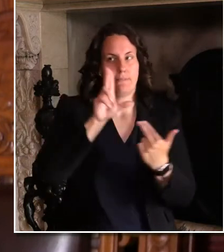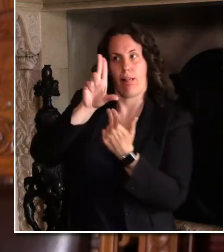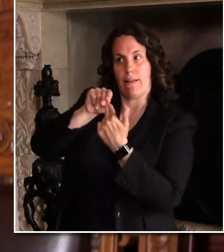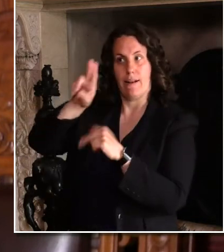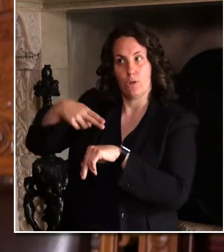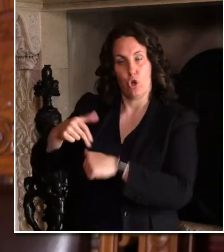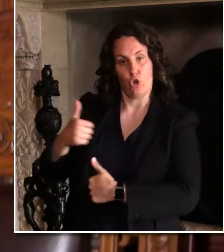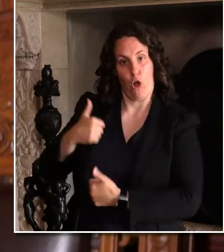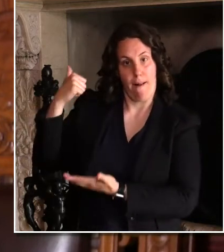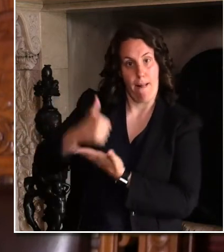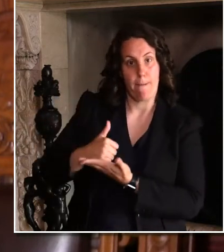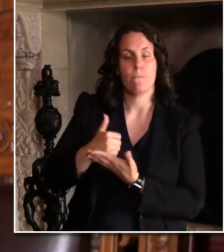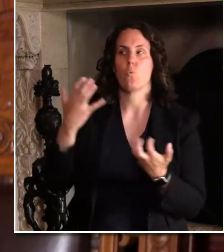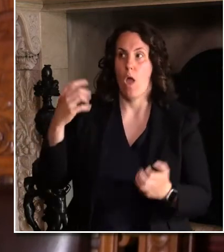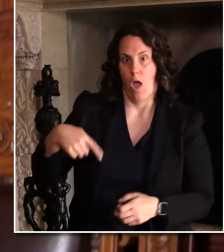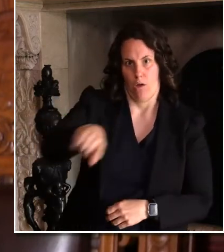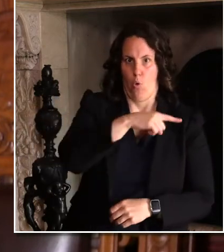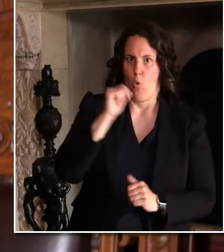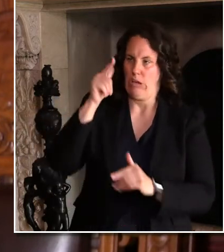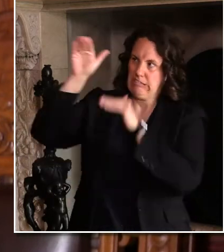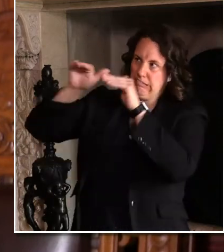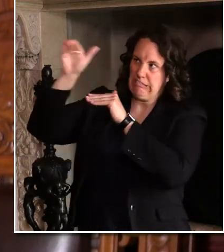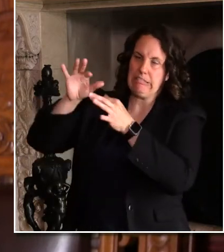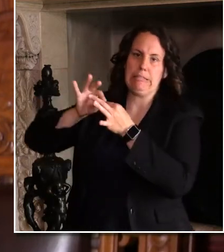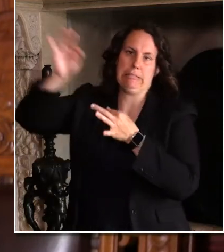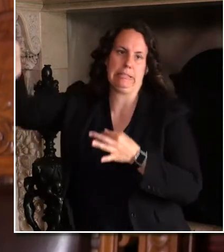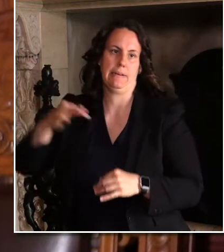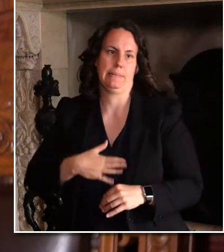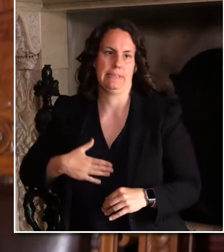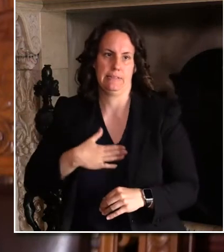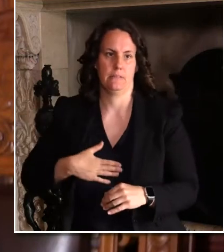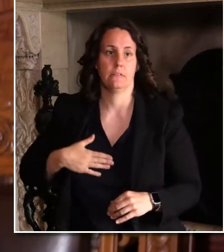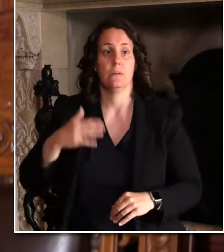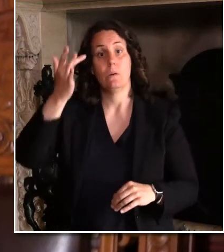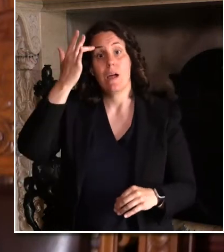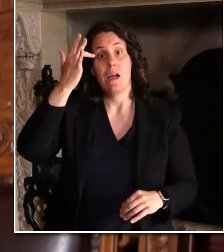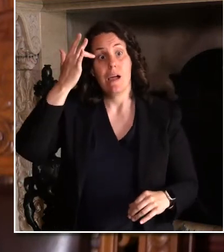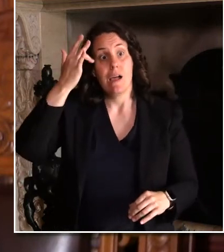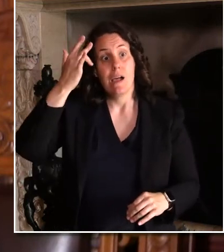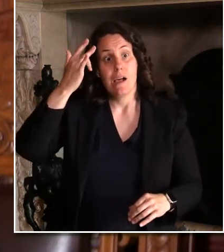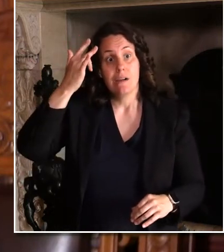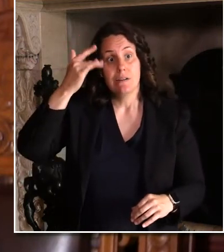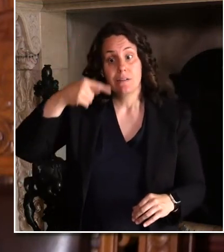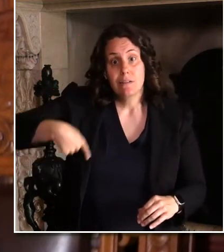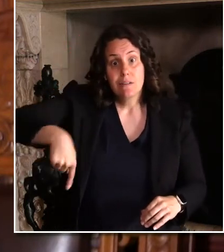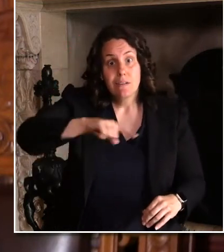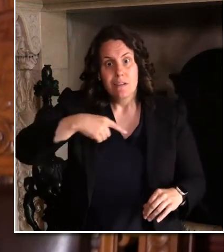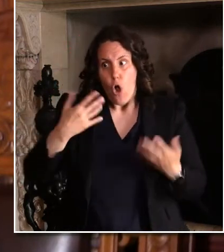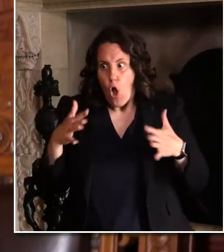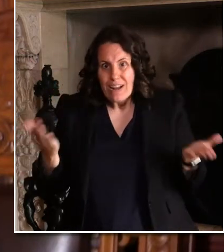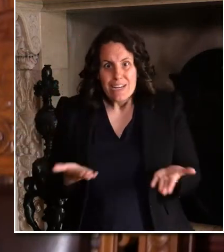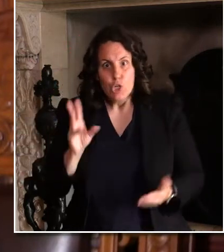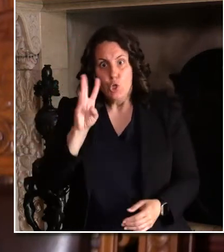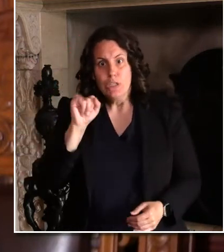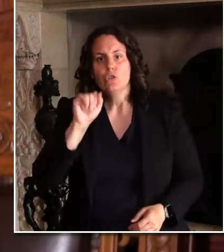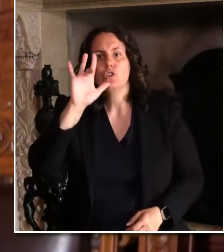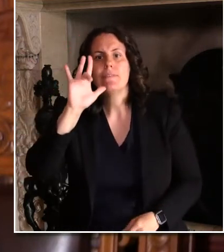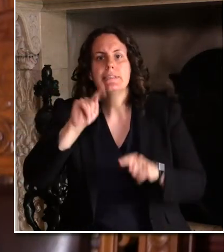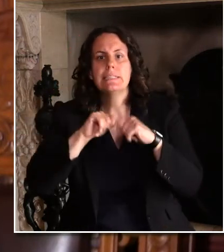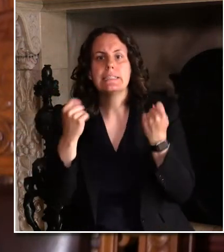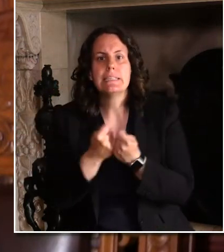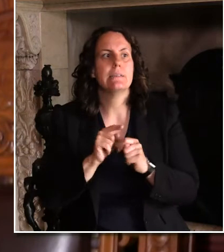25 testing teams around the state. In addition to that, they've been providing critical support for the state's response,